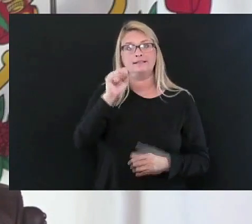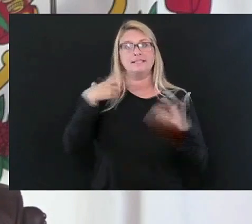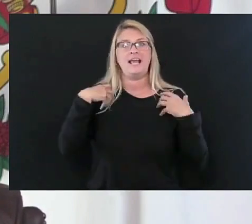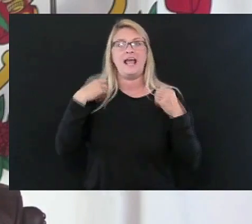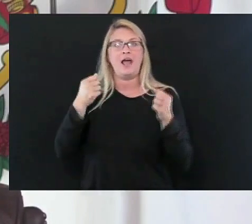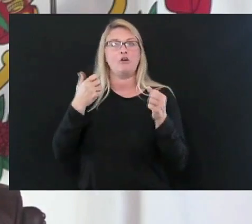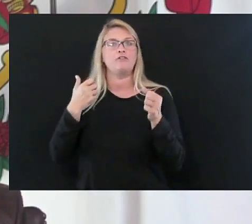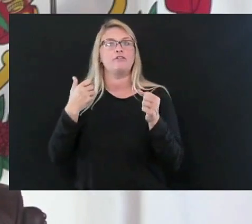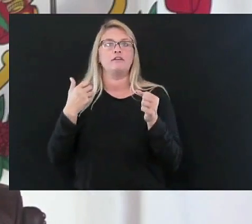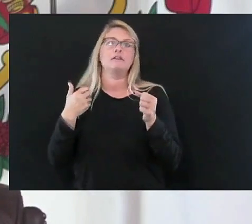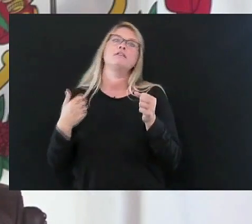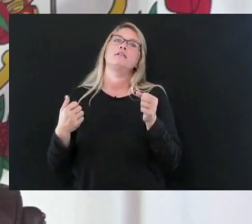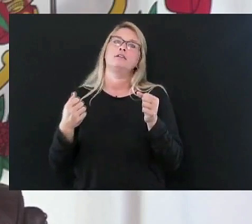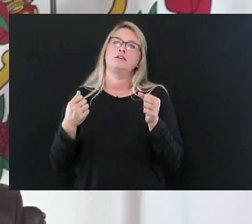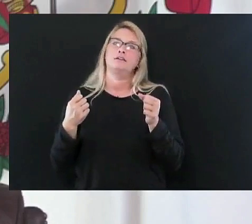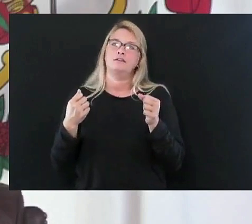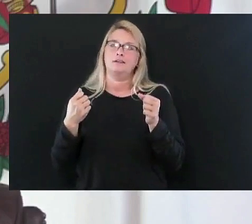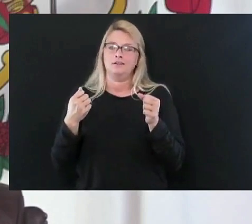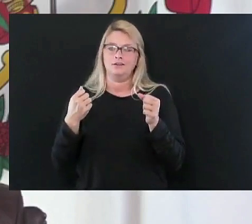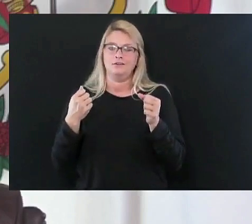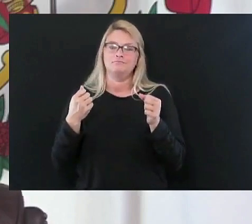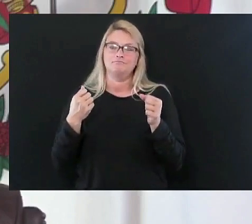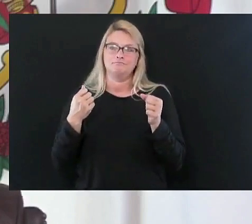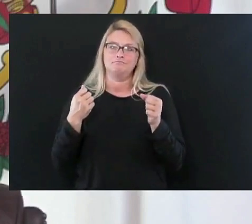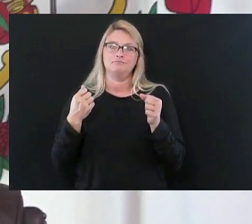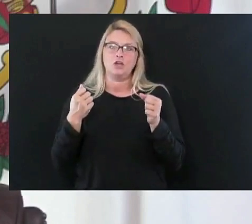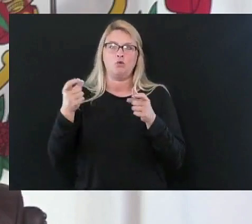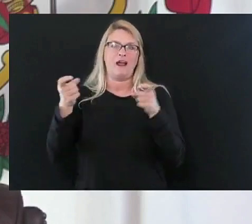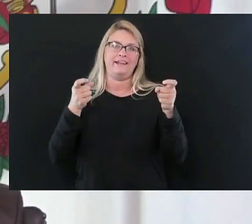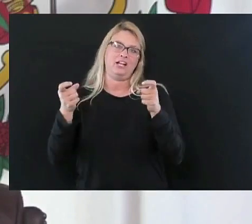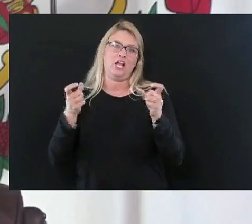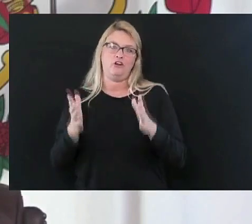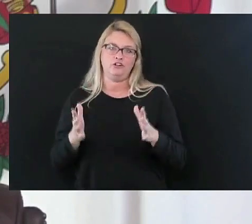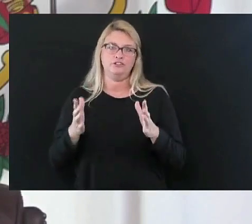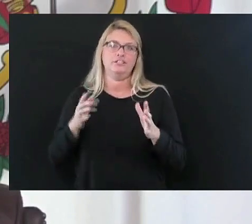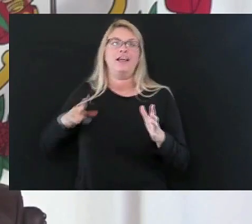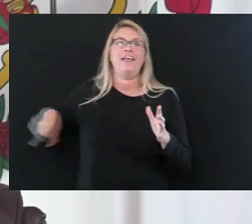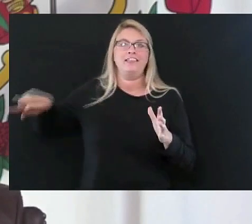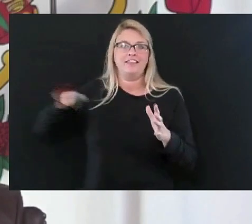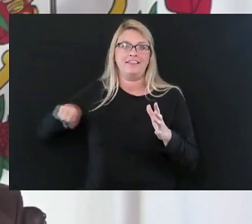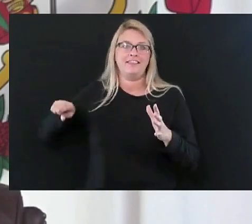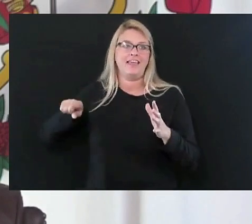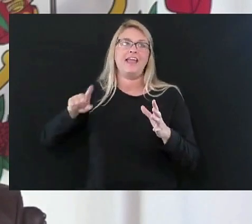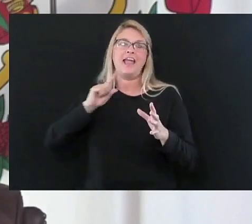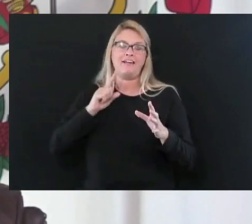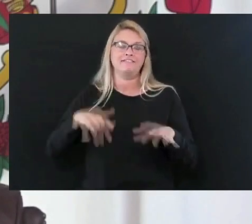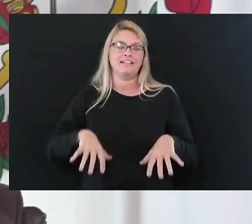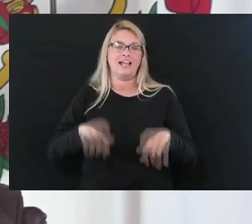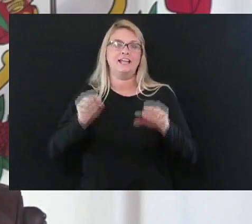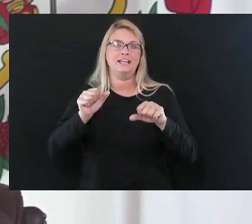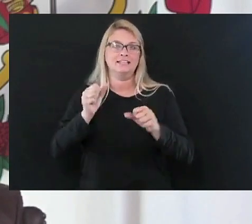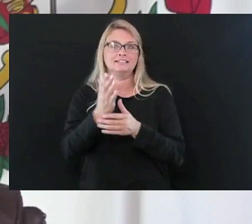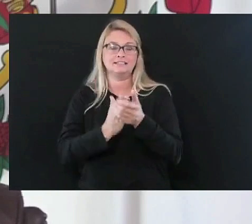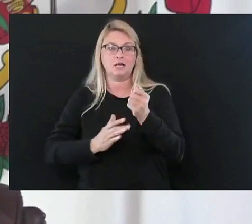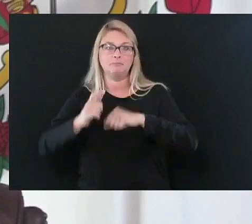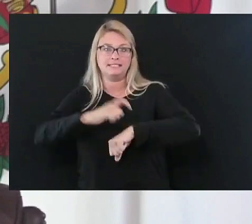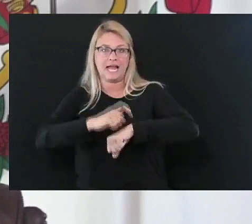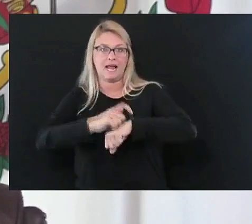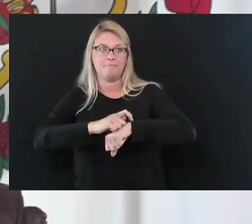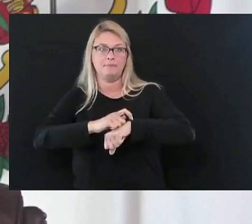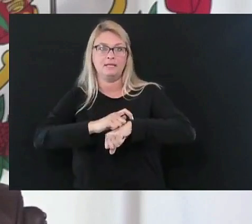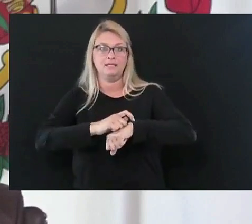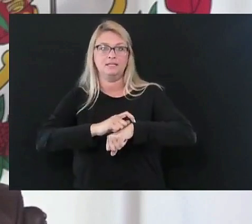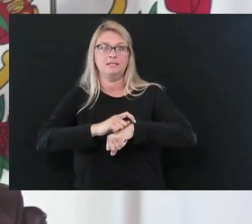regulators that have indicated that they will take some additional time to conduct